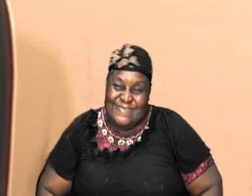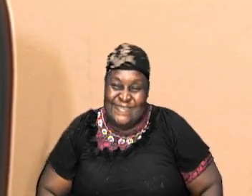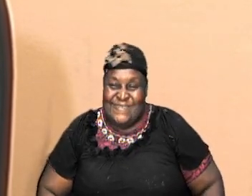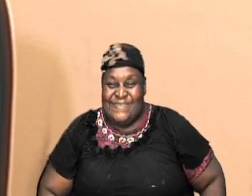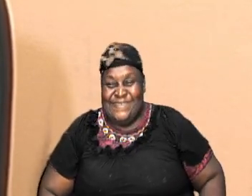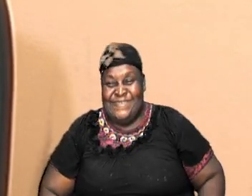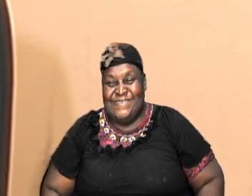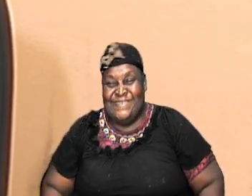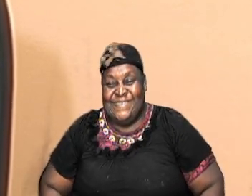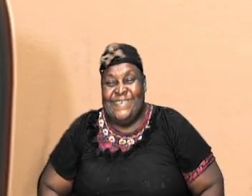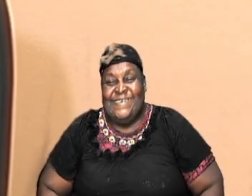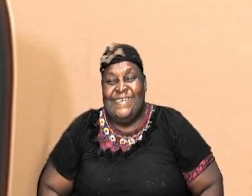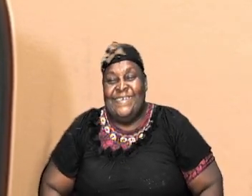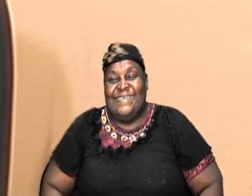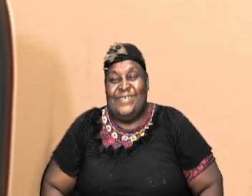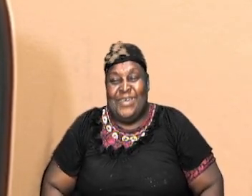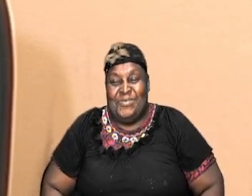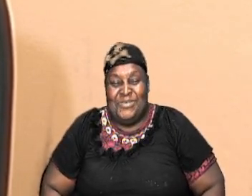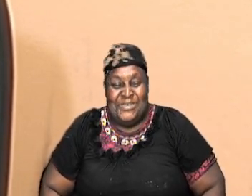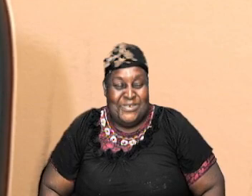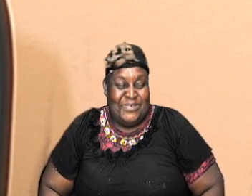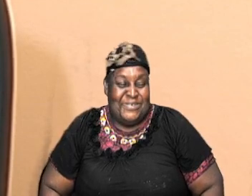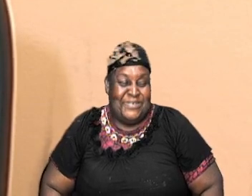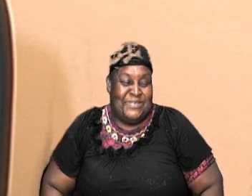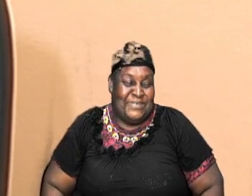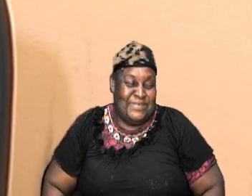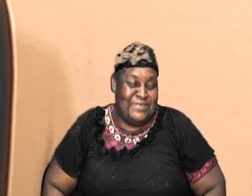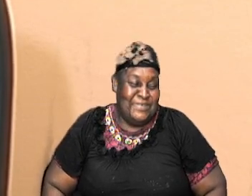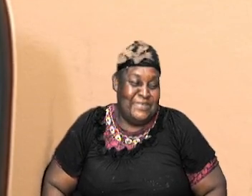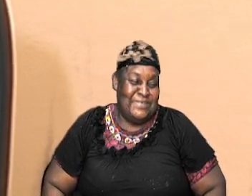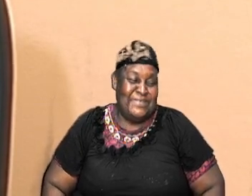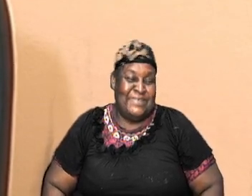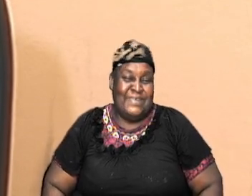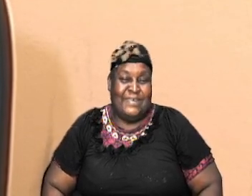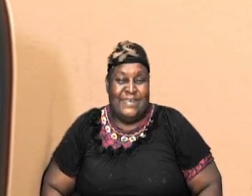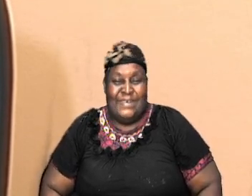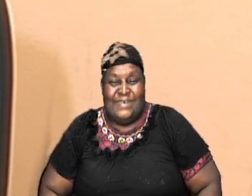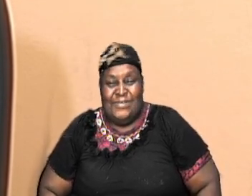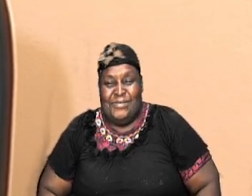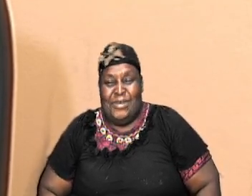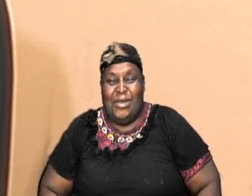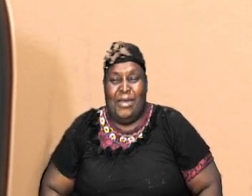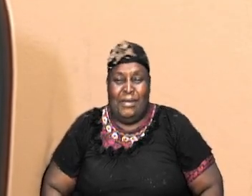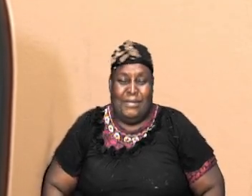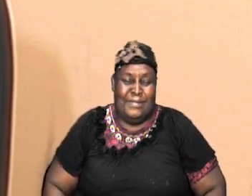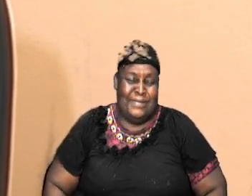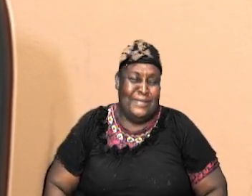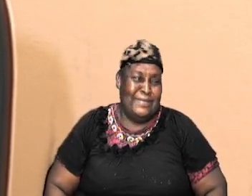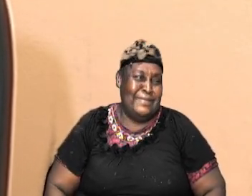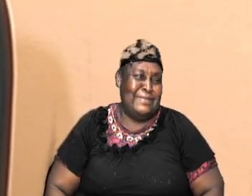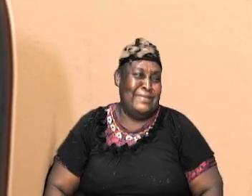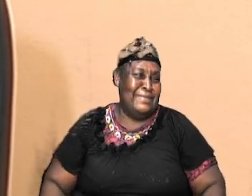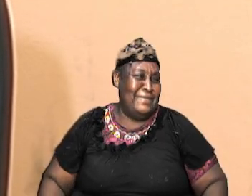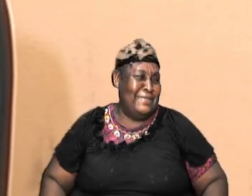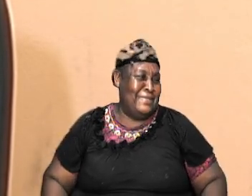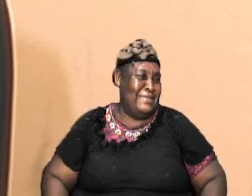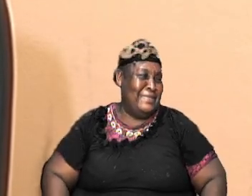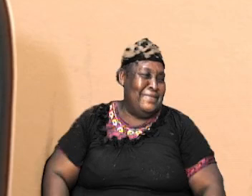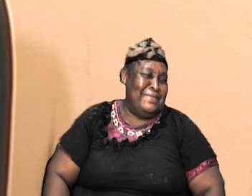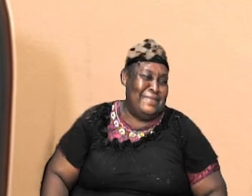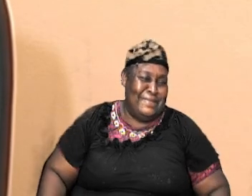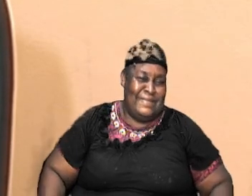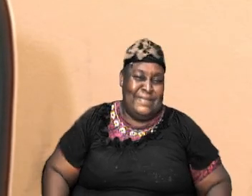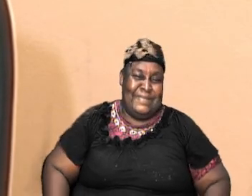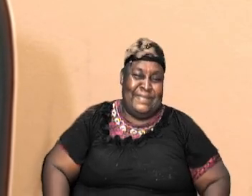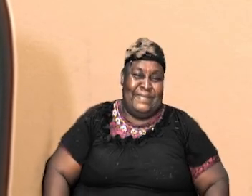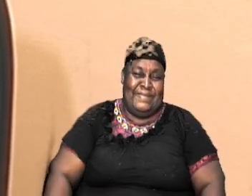green so that I can come out in my Jamaican. Probably a shirt would be better, right? Yeah, I think you're right.